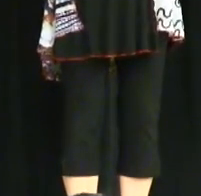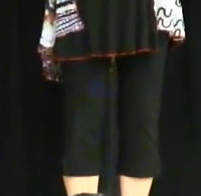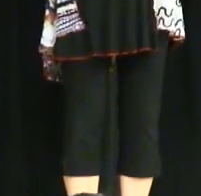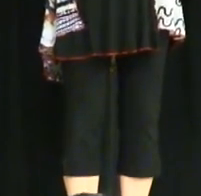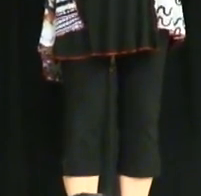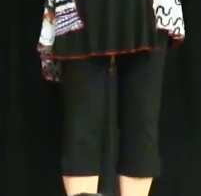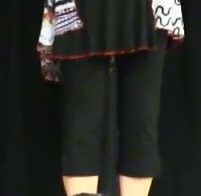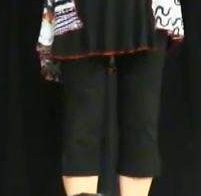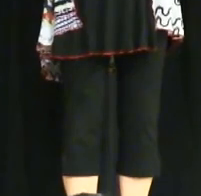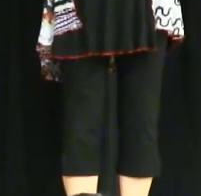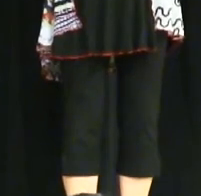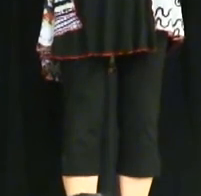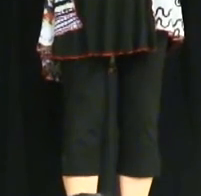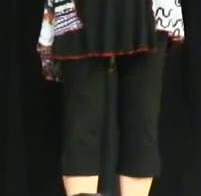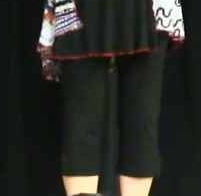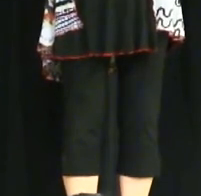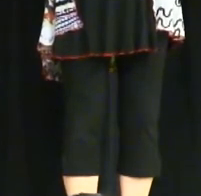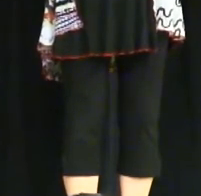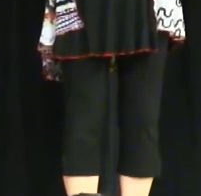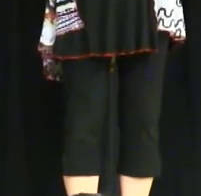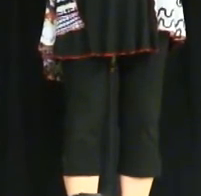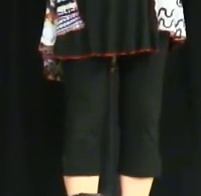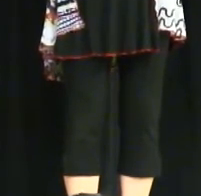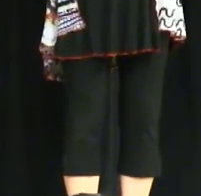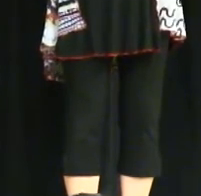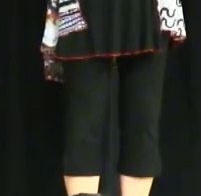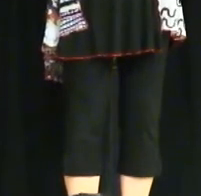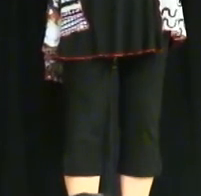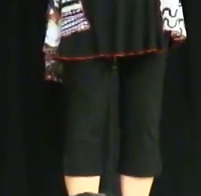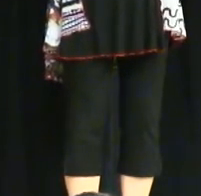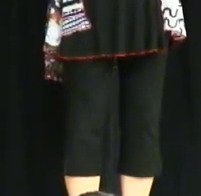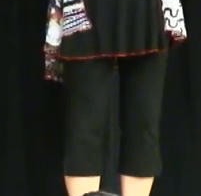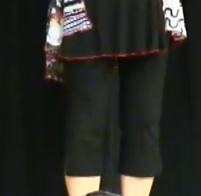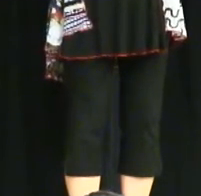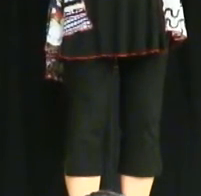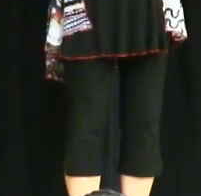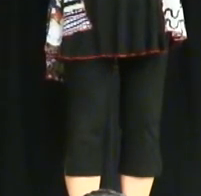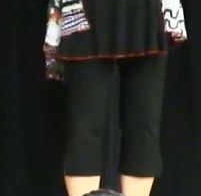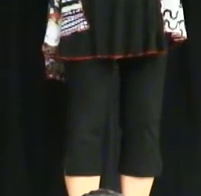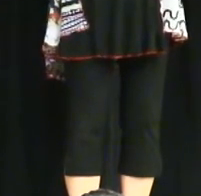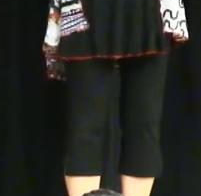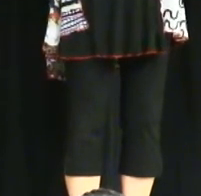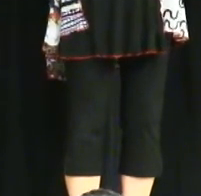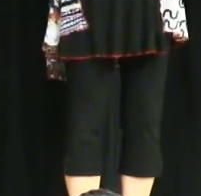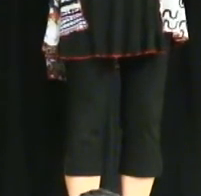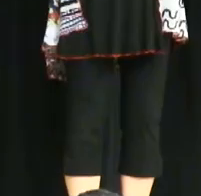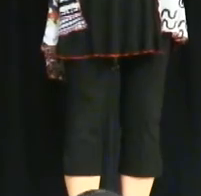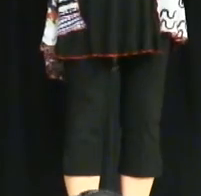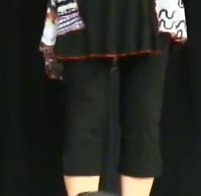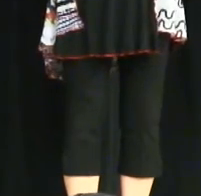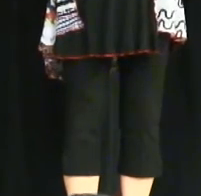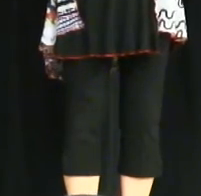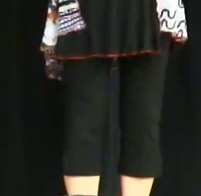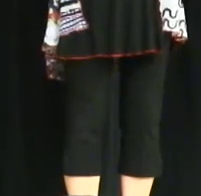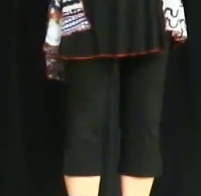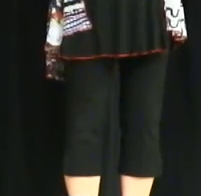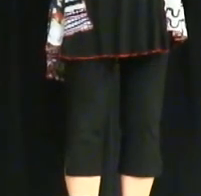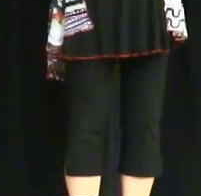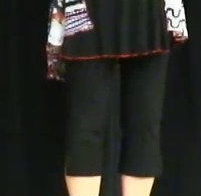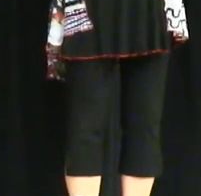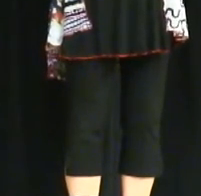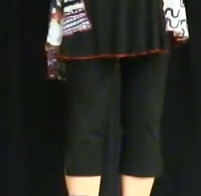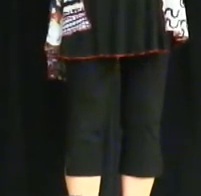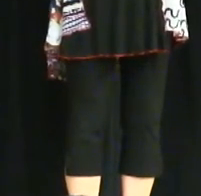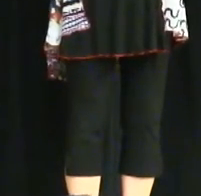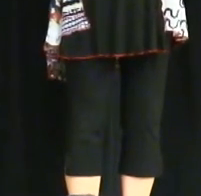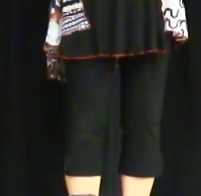now is just amazing. They are so talented, they are so enthusiastic, and it's because we have, I